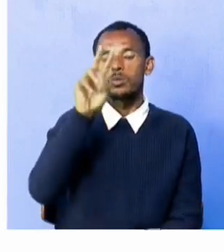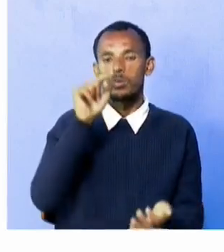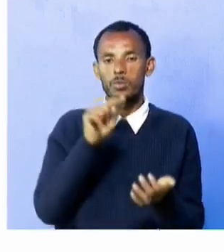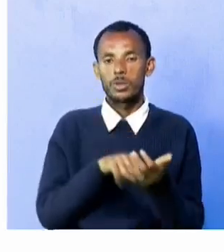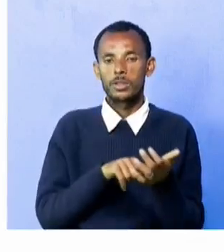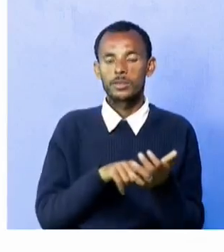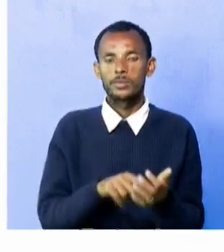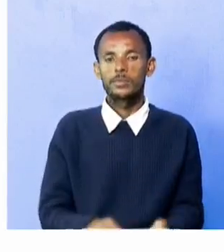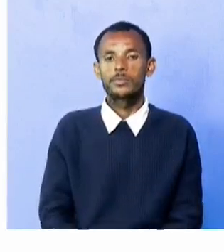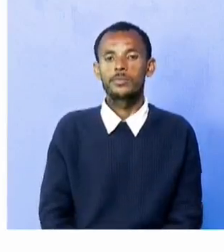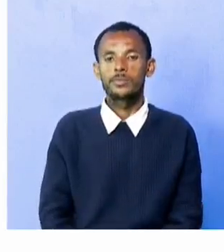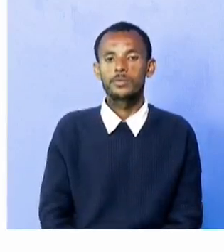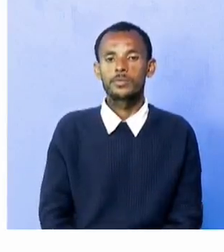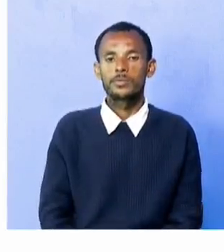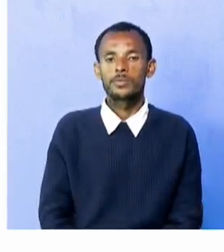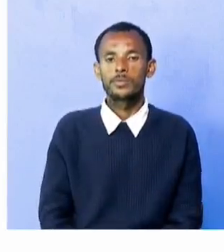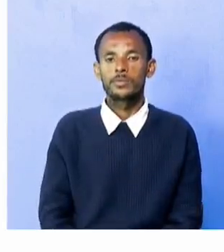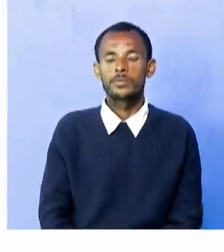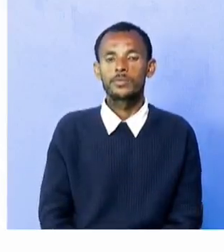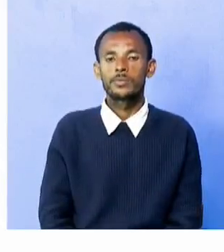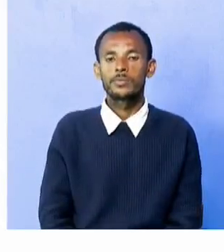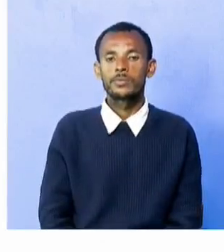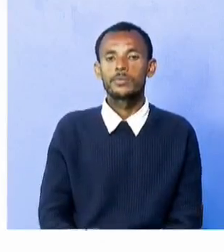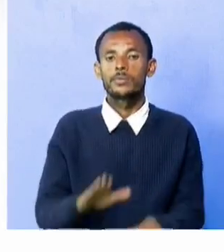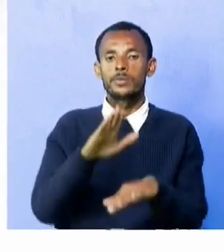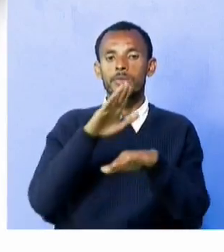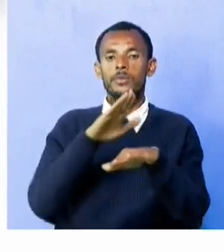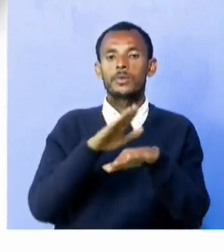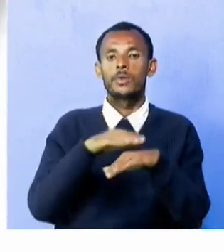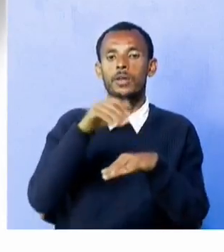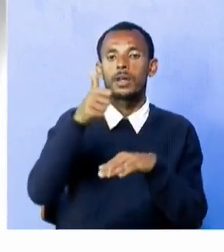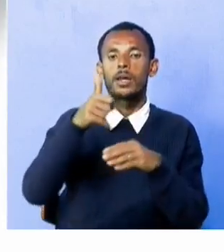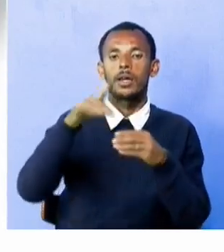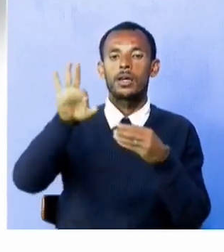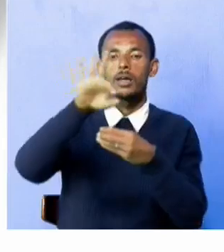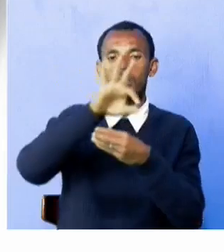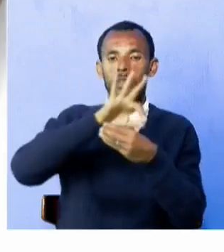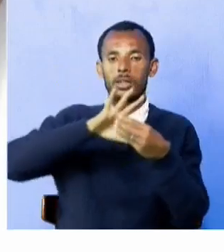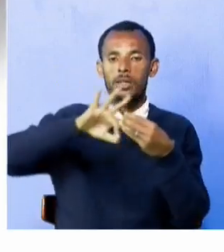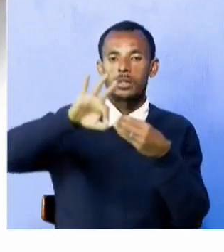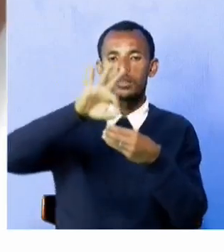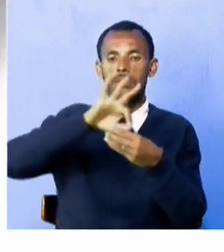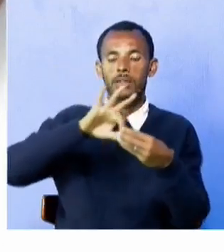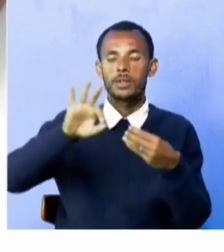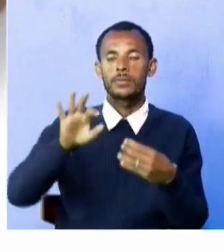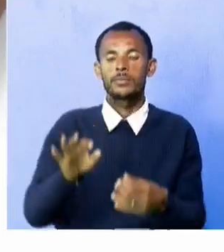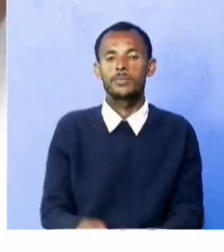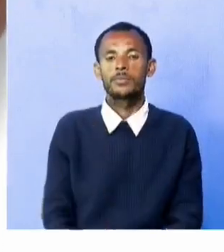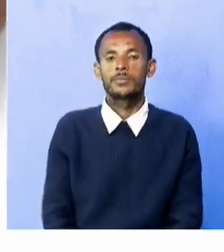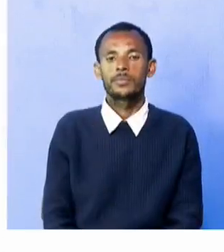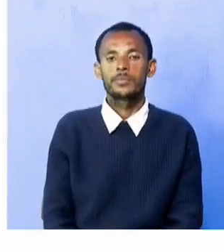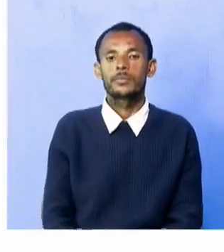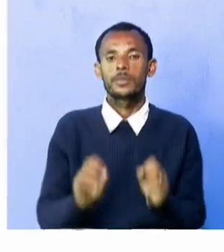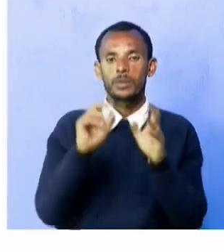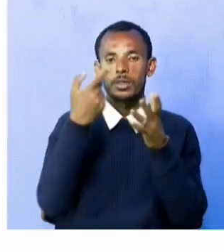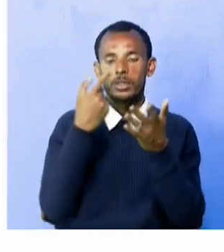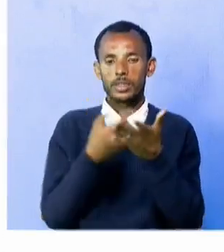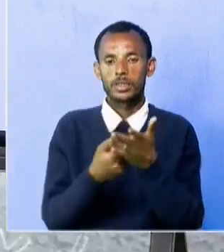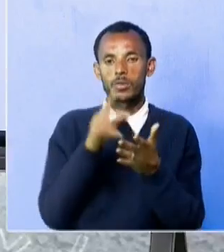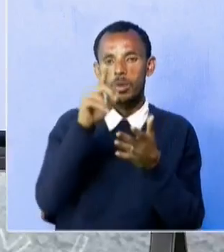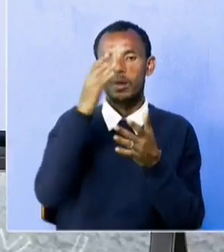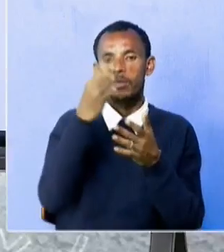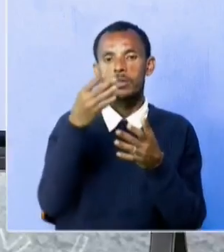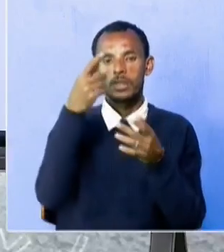on a circle. Okay, this is one of